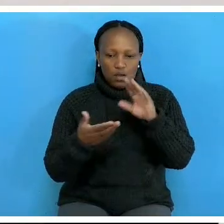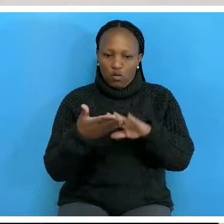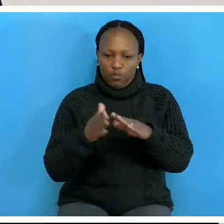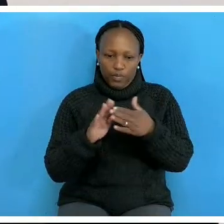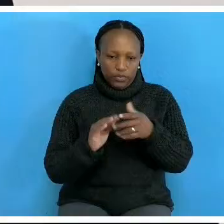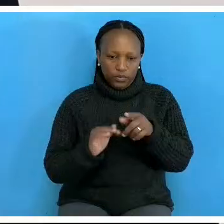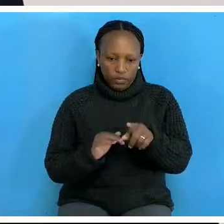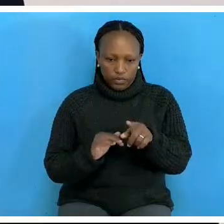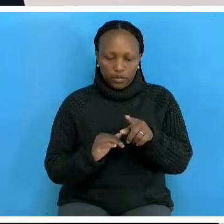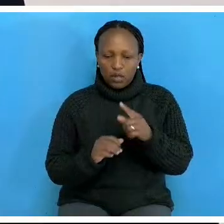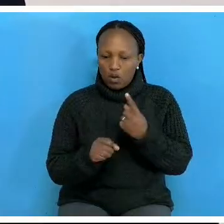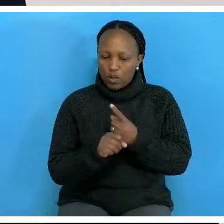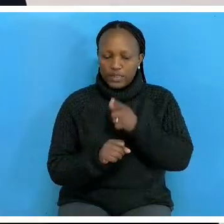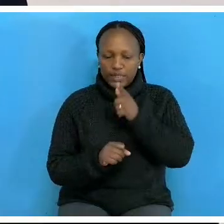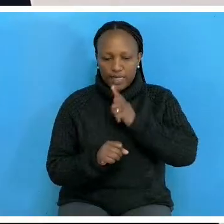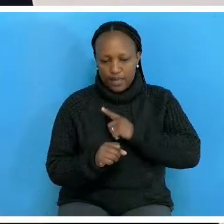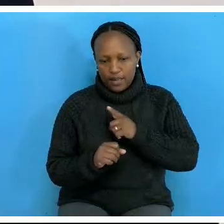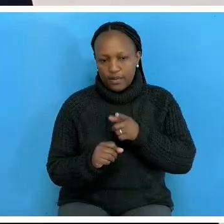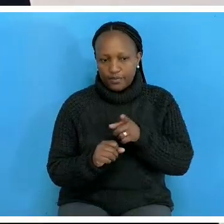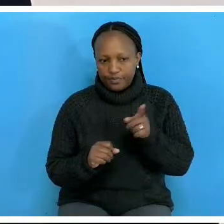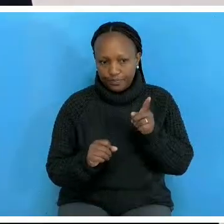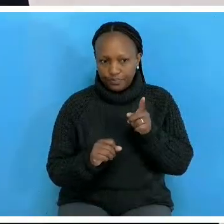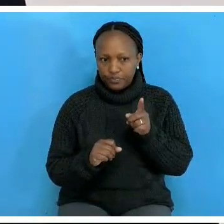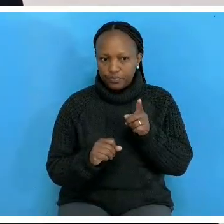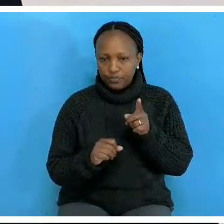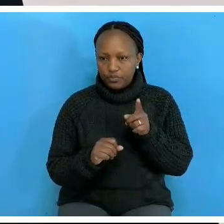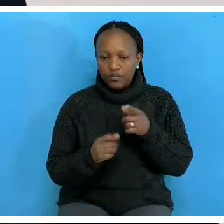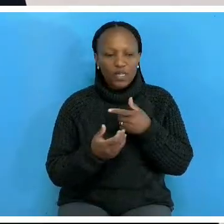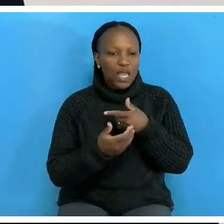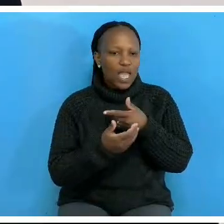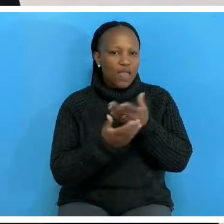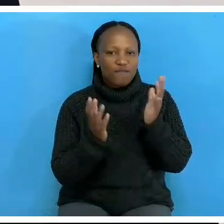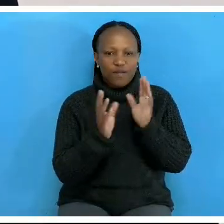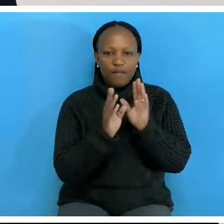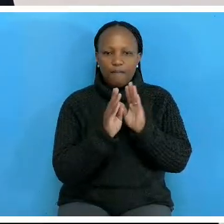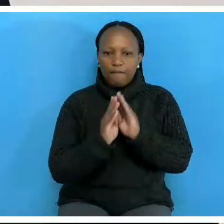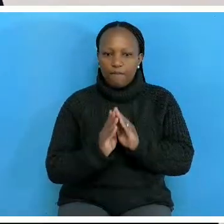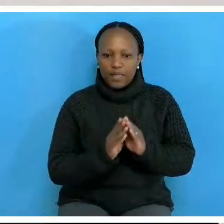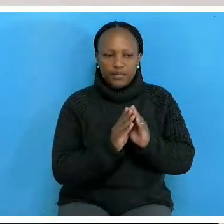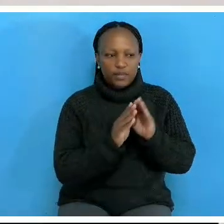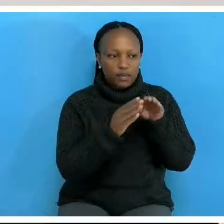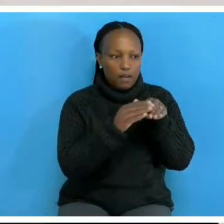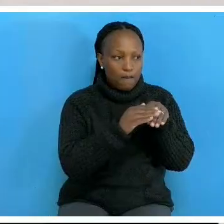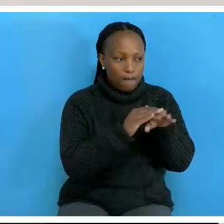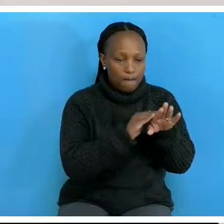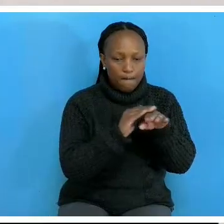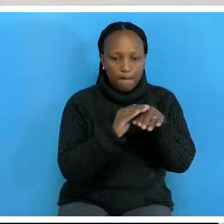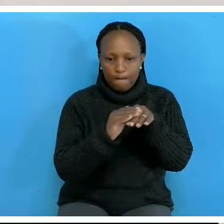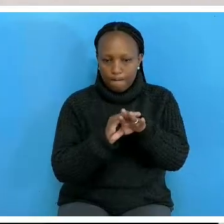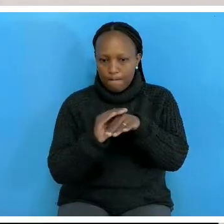this. This is actually like a theme. At every meeting that we go to, we hear the same